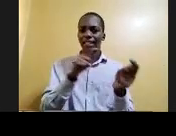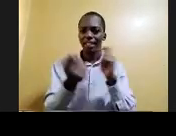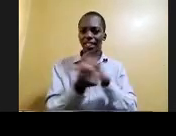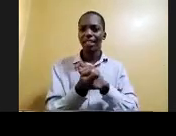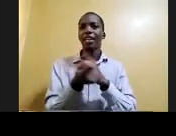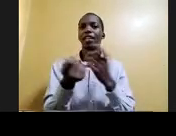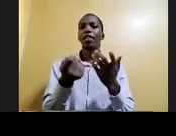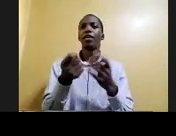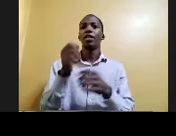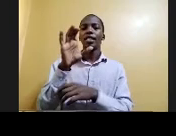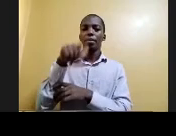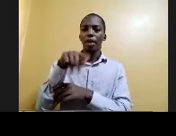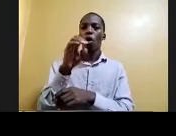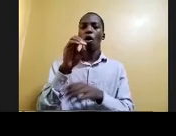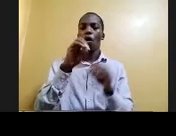ACT organization.